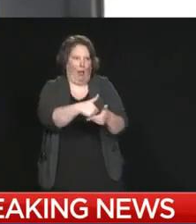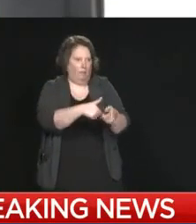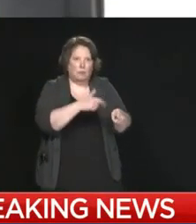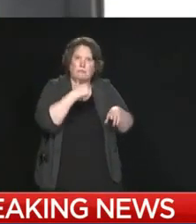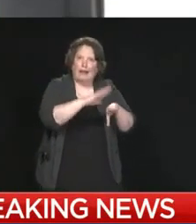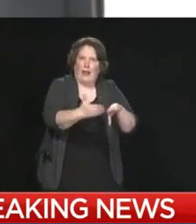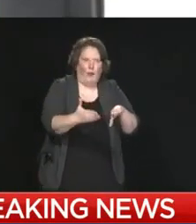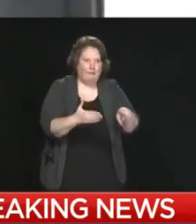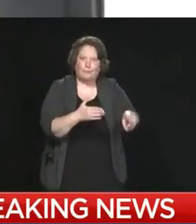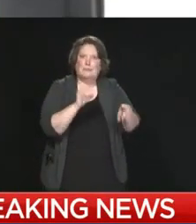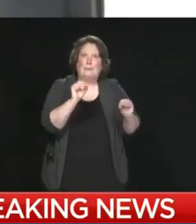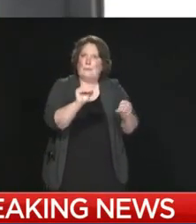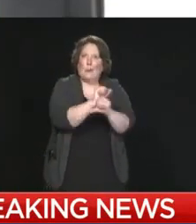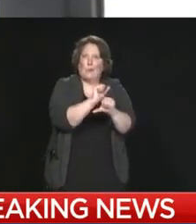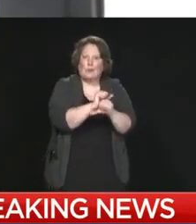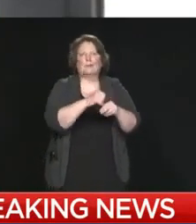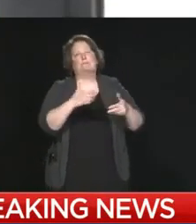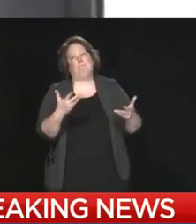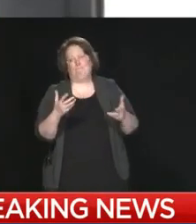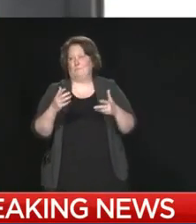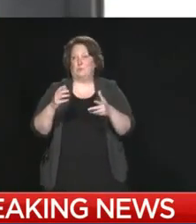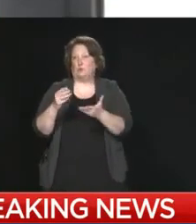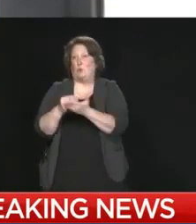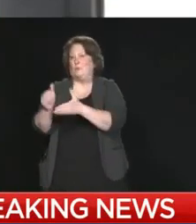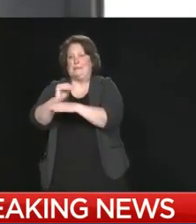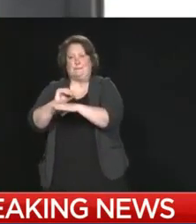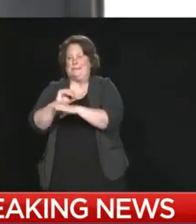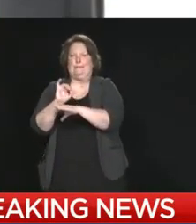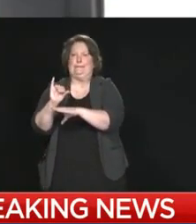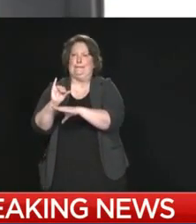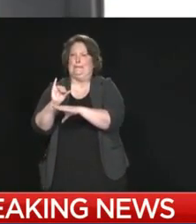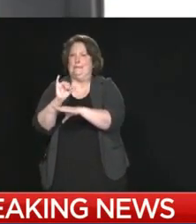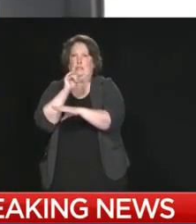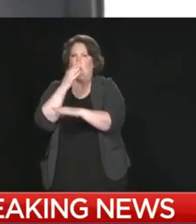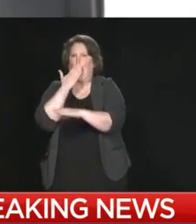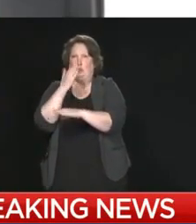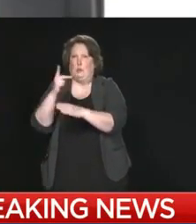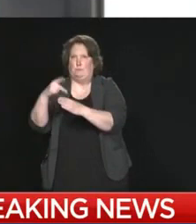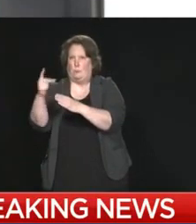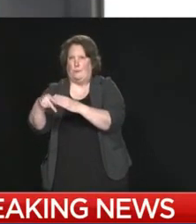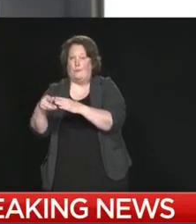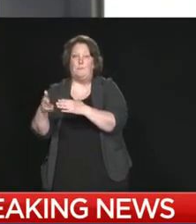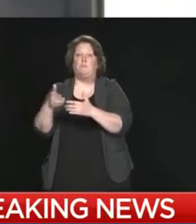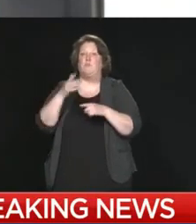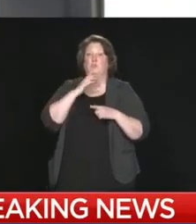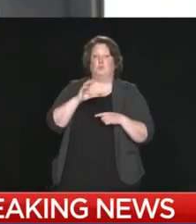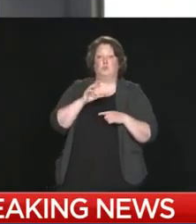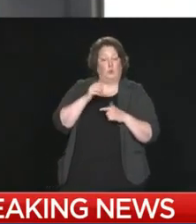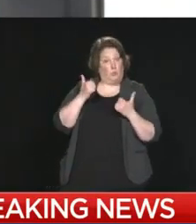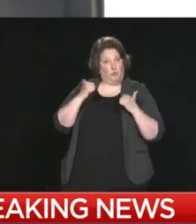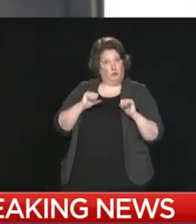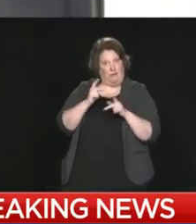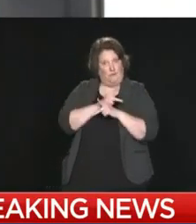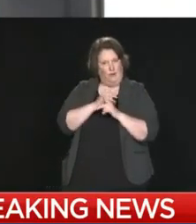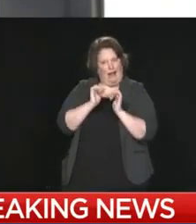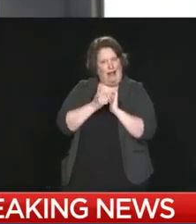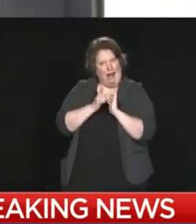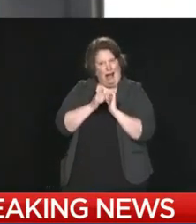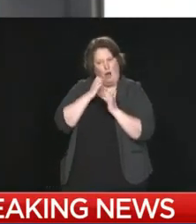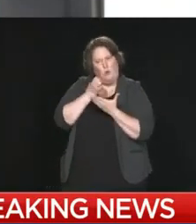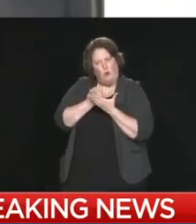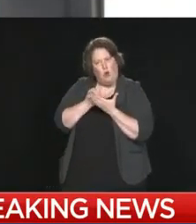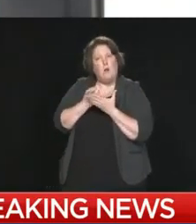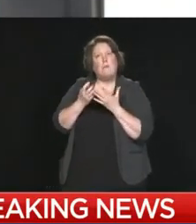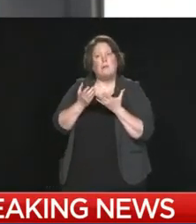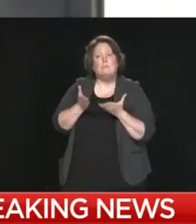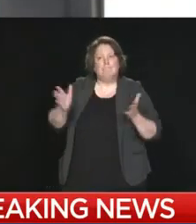therefore trying to see how we're going to make the shift towards an economy that is opening up with more businesses